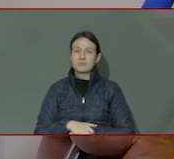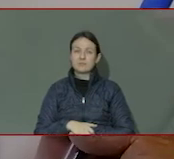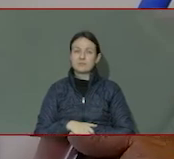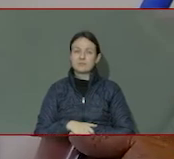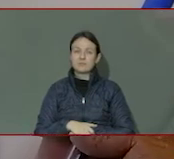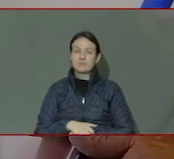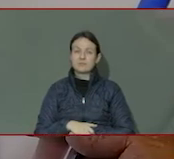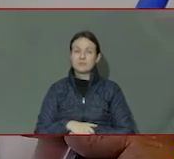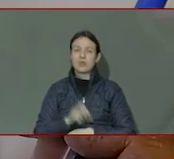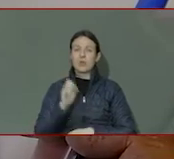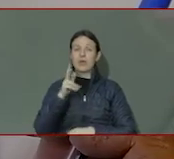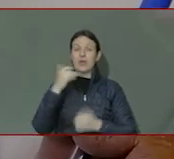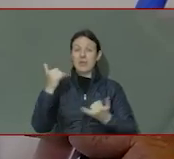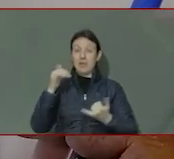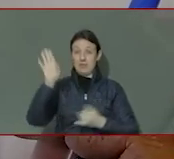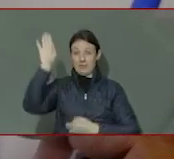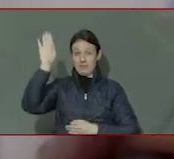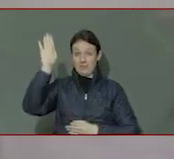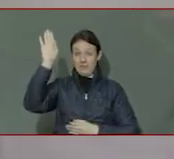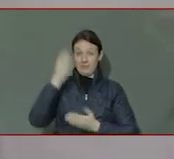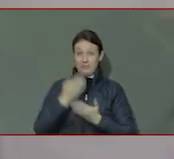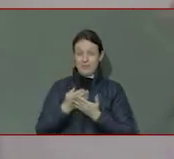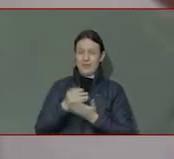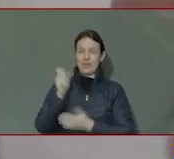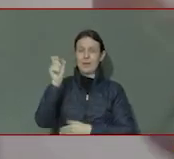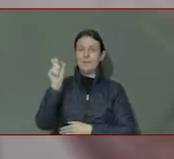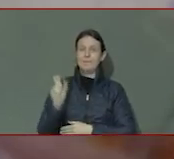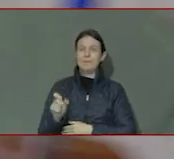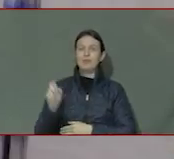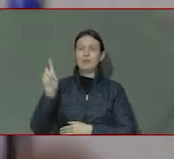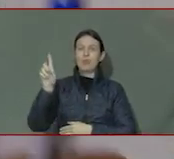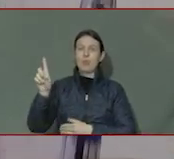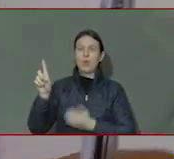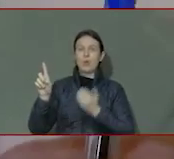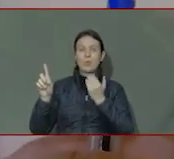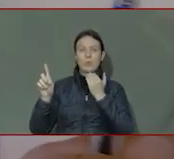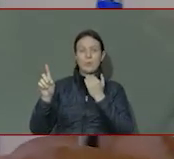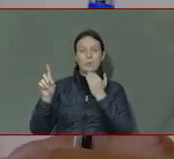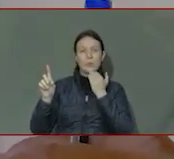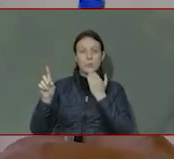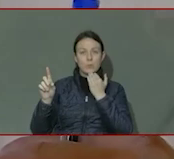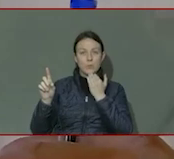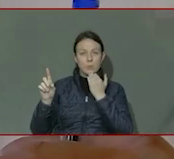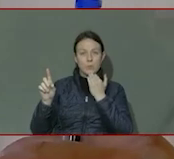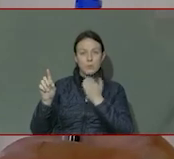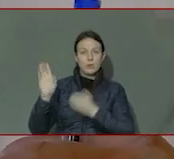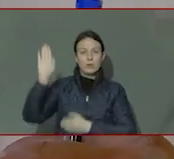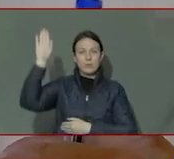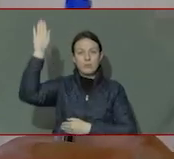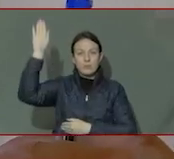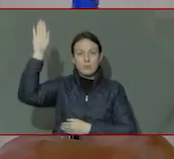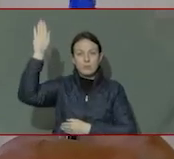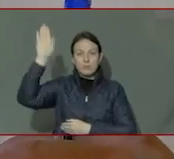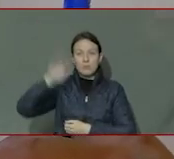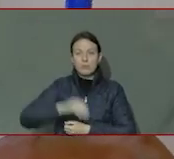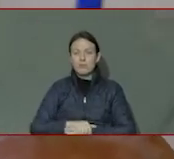All right, let's vote on this now. Please vote. Who of you say this scenario can be seen in diagram 1?